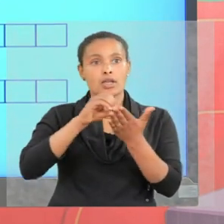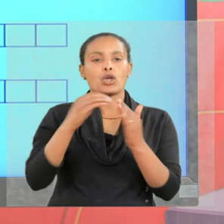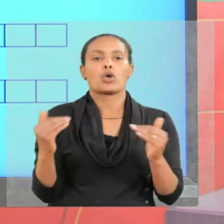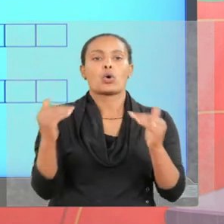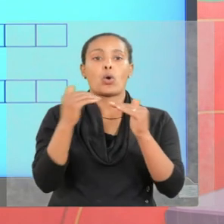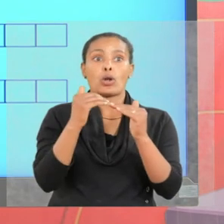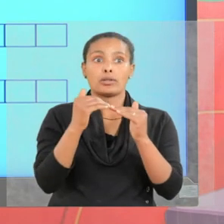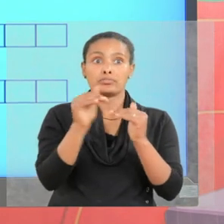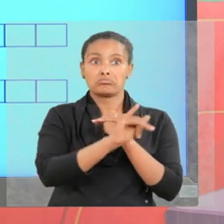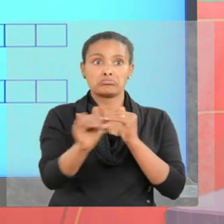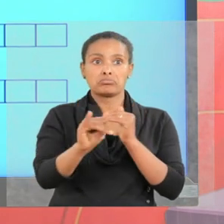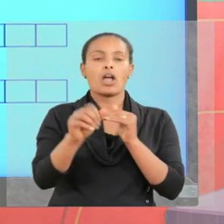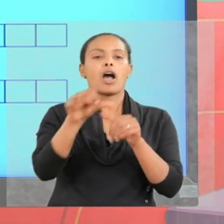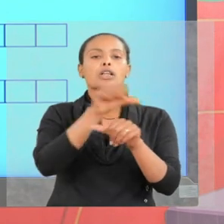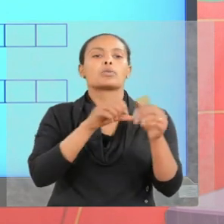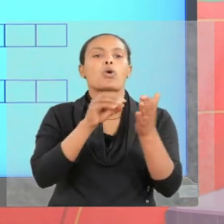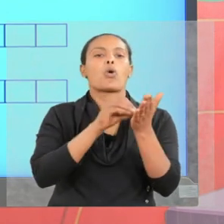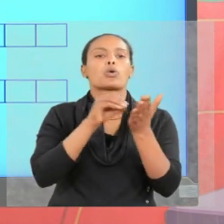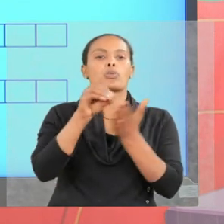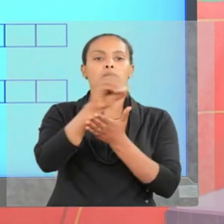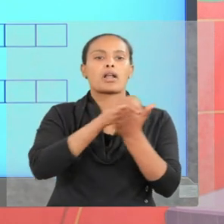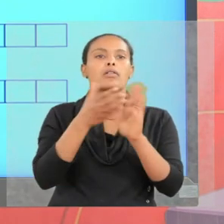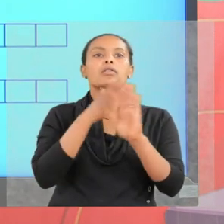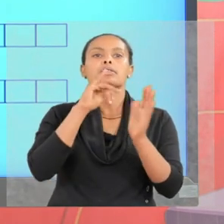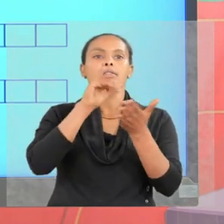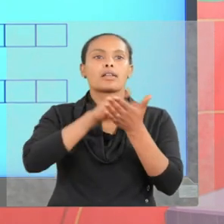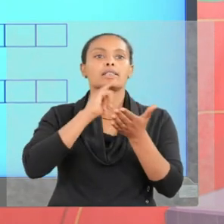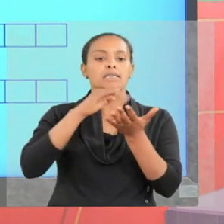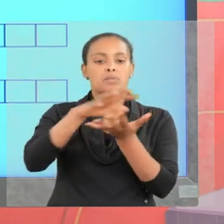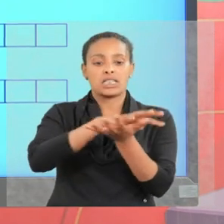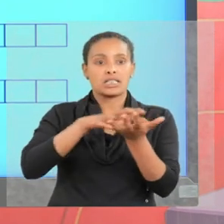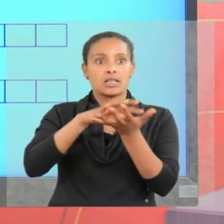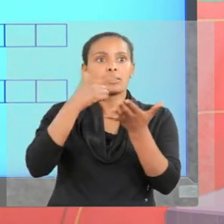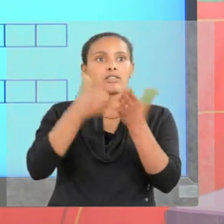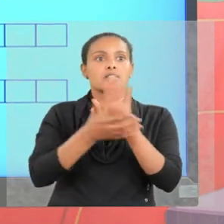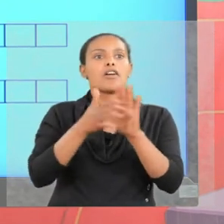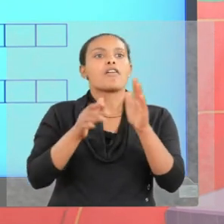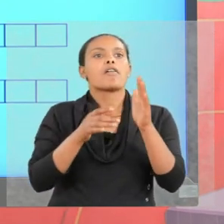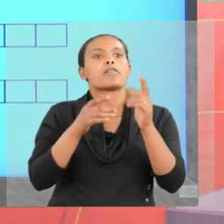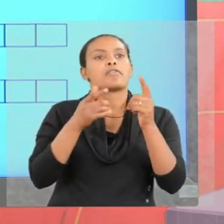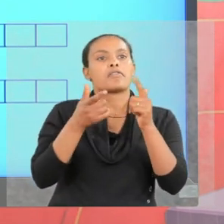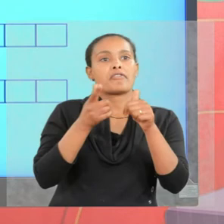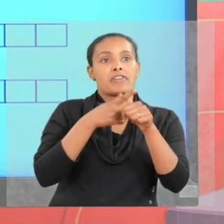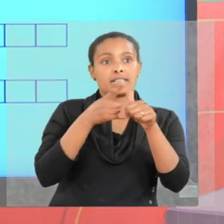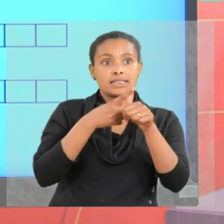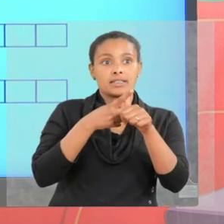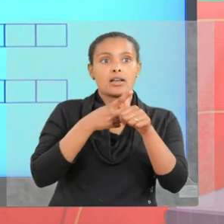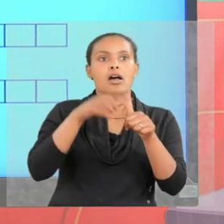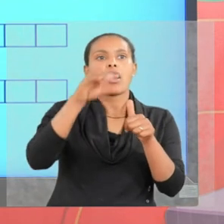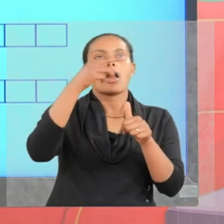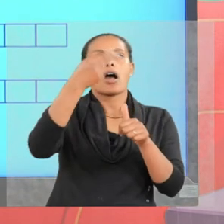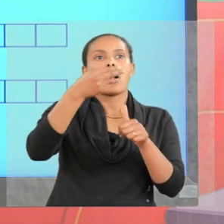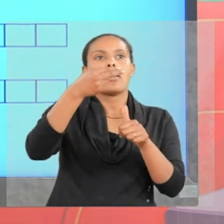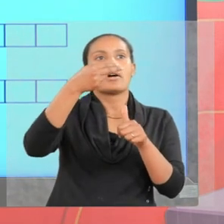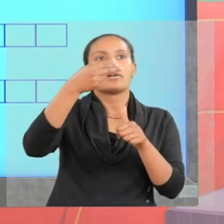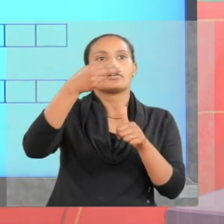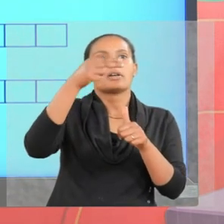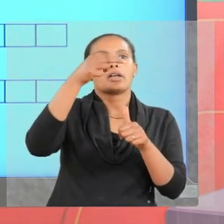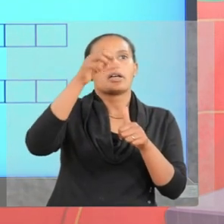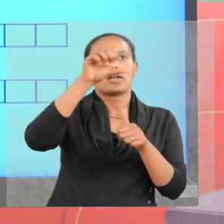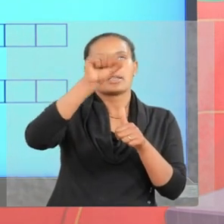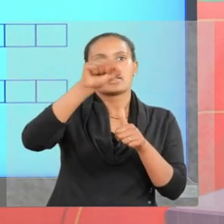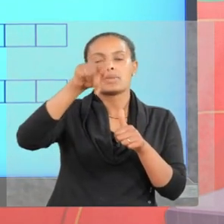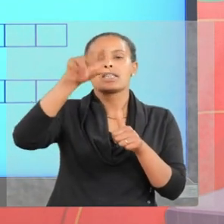equal the number of atomic orbitals mixed. Therefore, this is the first sp3d hybrid orbital, the second